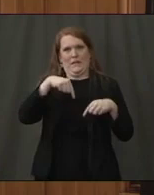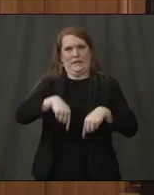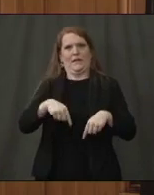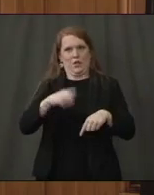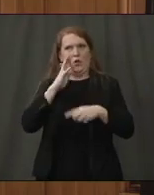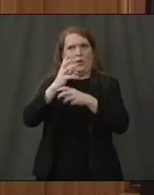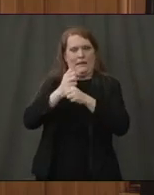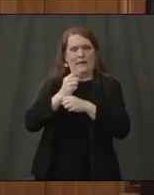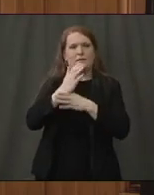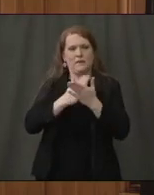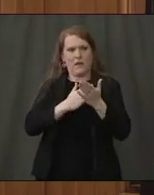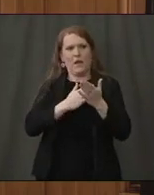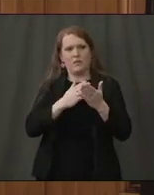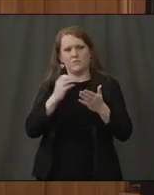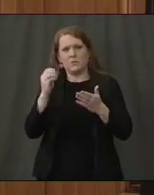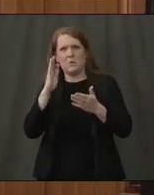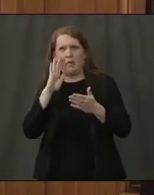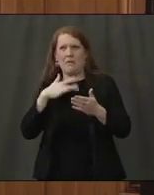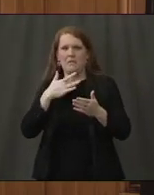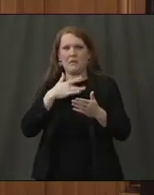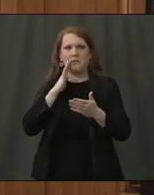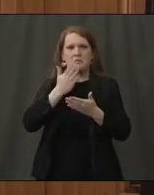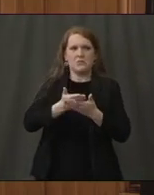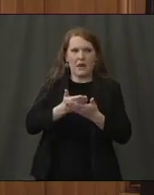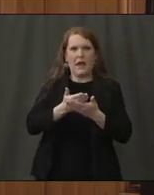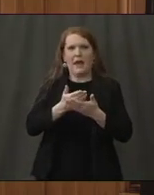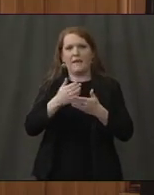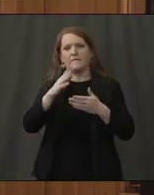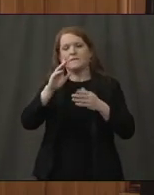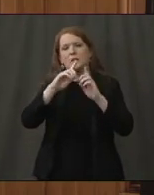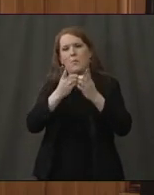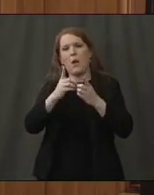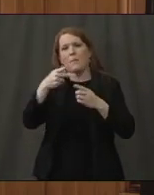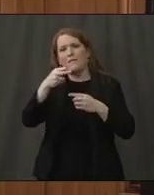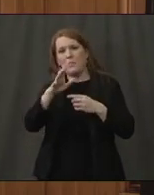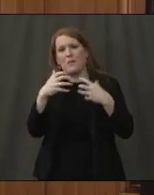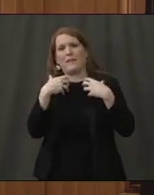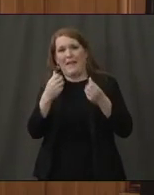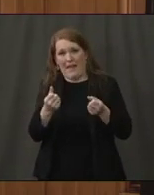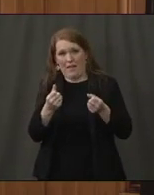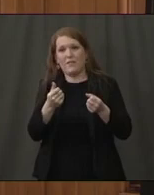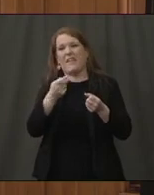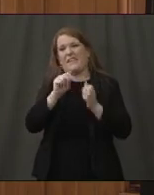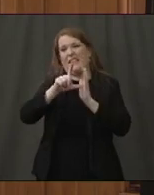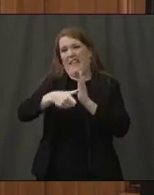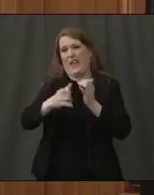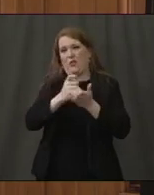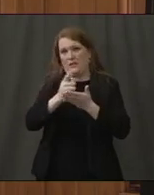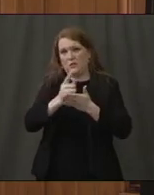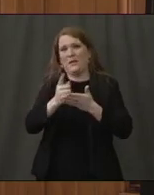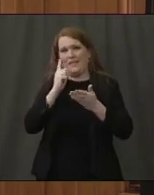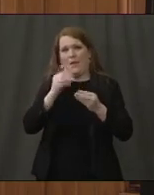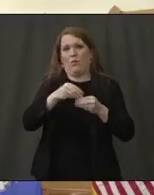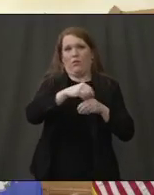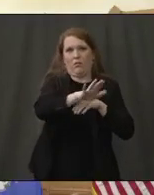that arrive at DPH and then for distribution later this week.